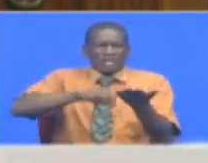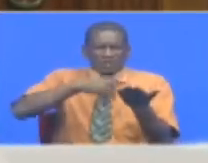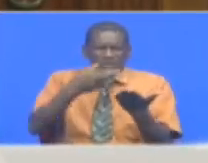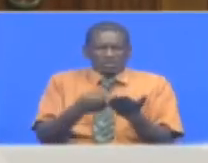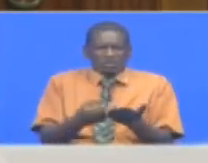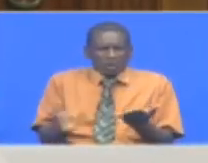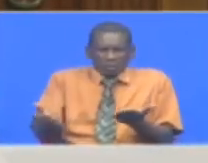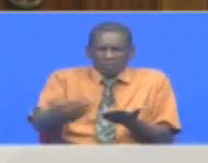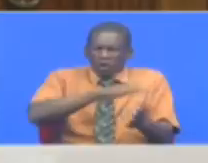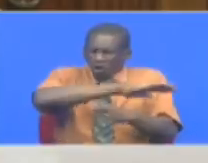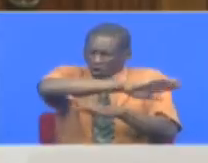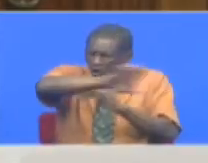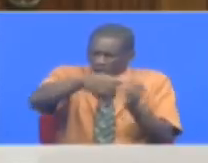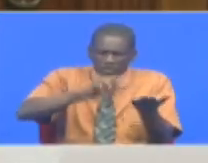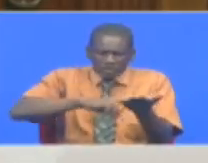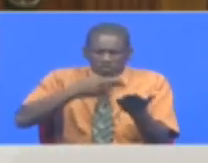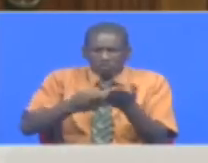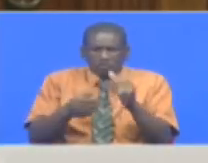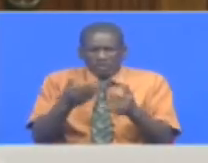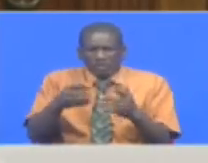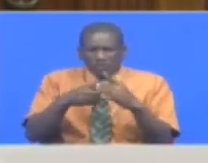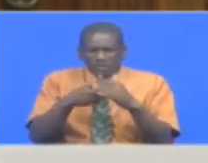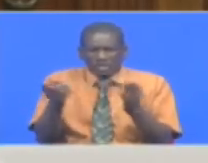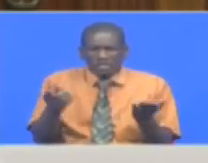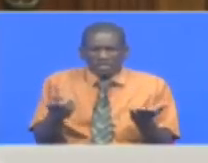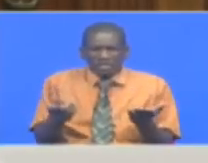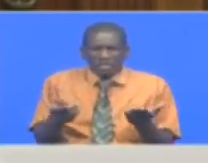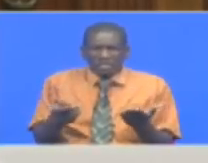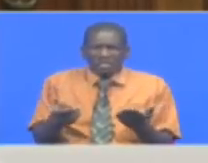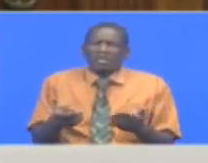mobilized all the resources that were necessary to begin immediate rollout.